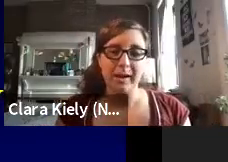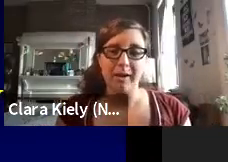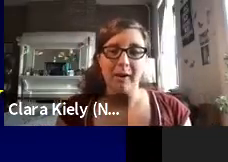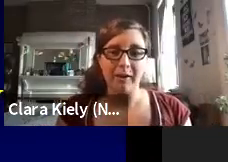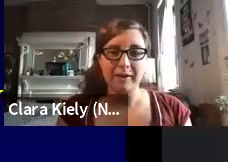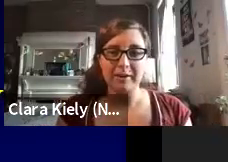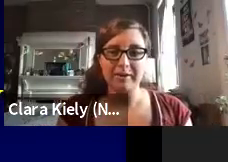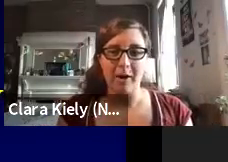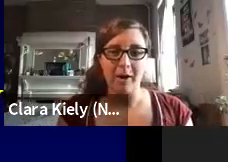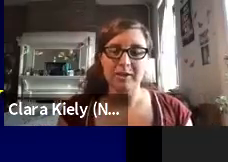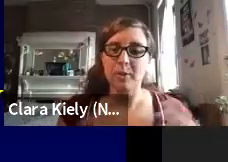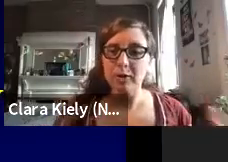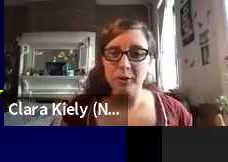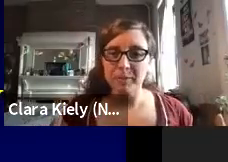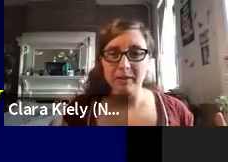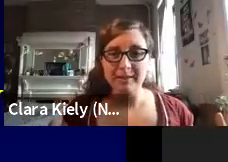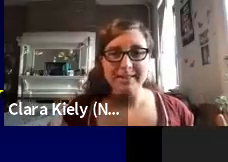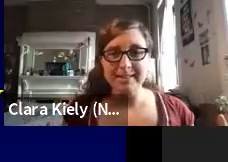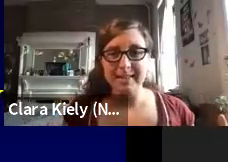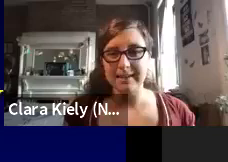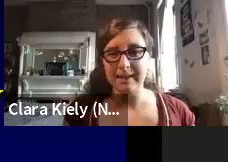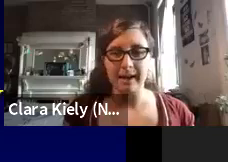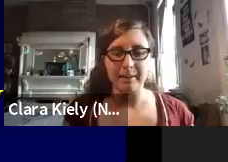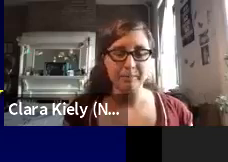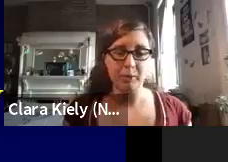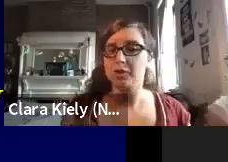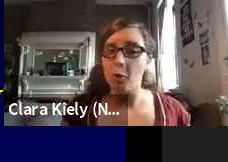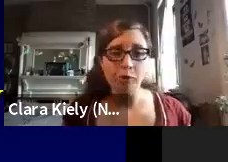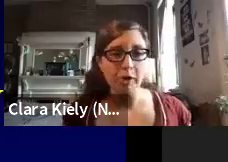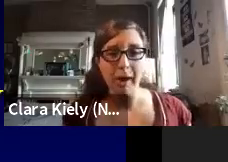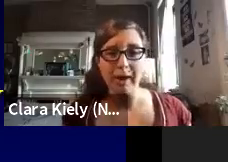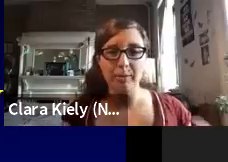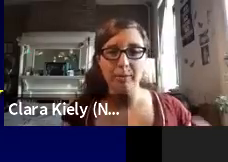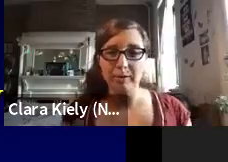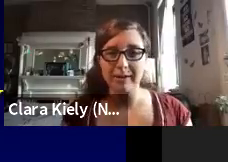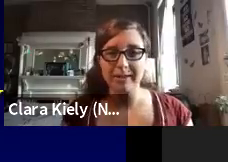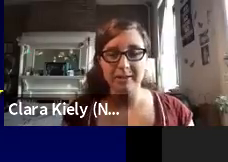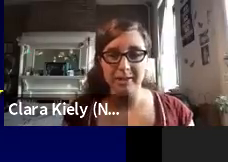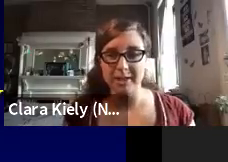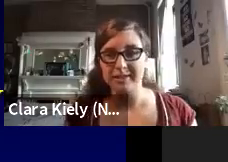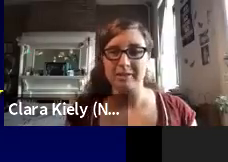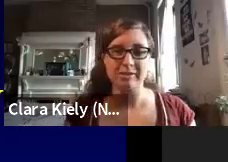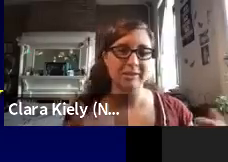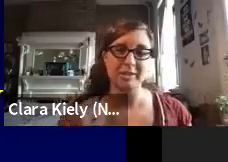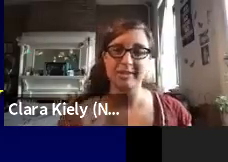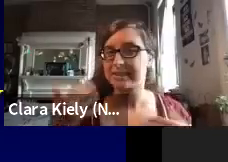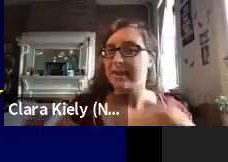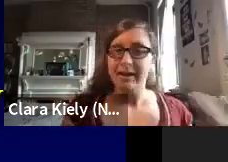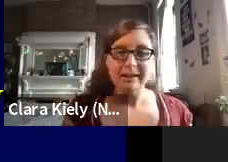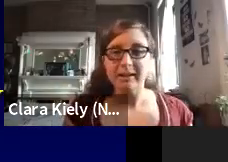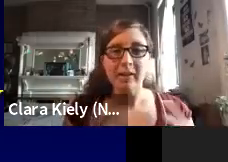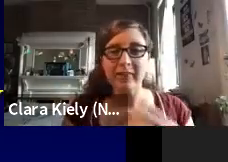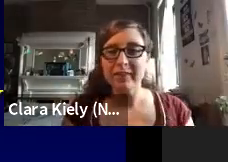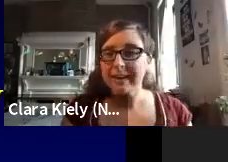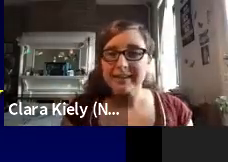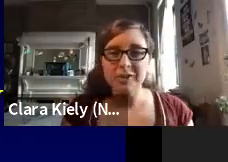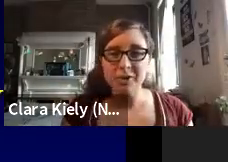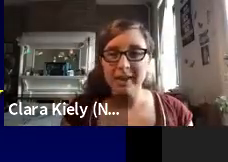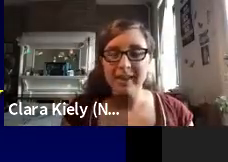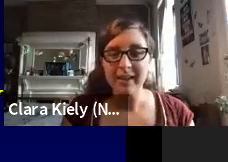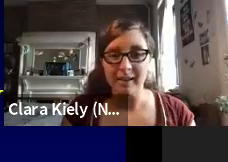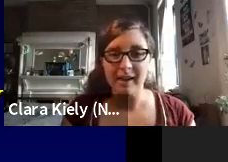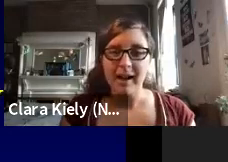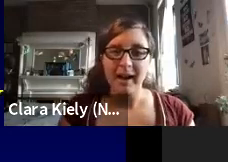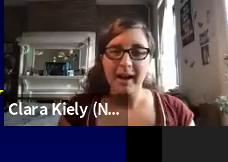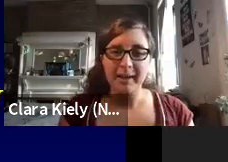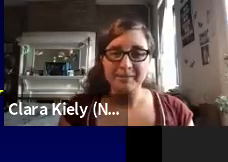That's where all of our support groups are listed, which don't require pre-registration, so you can just click on the link and